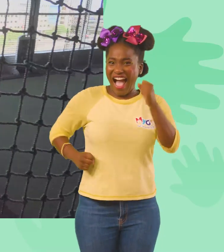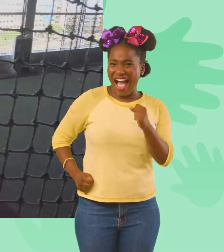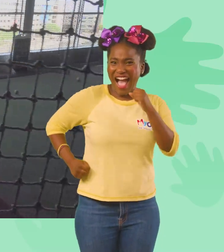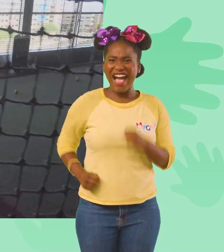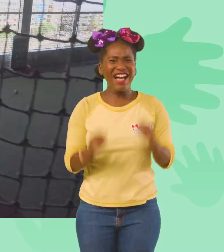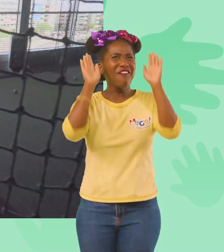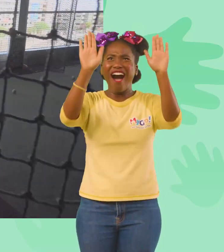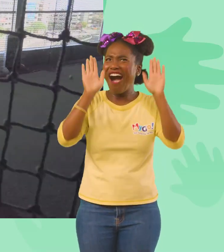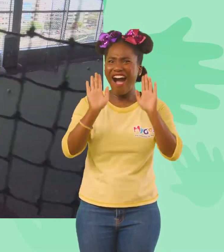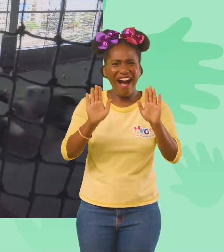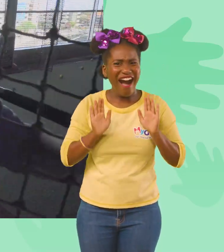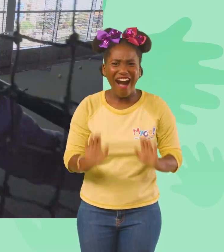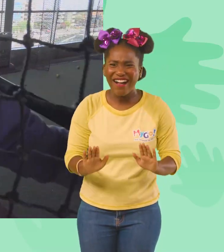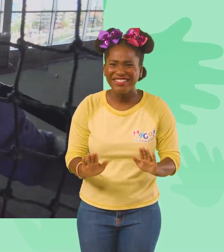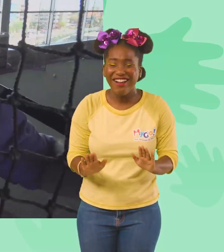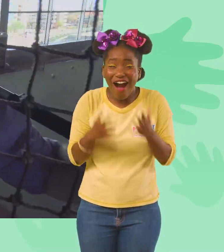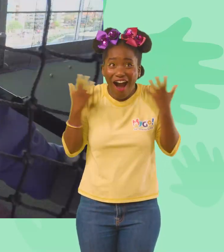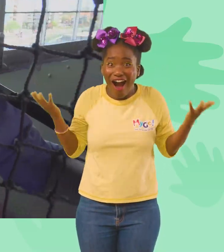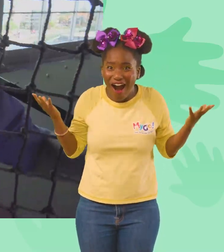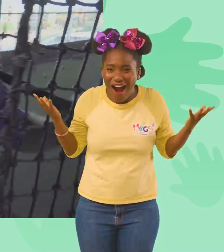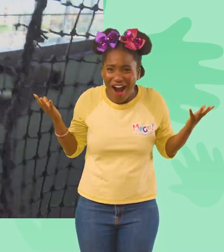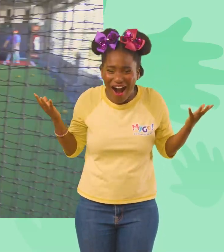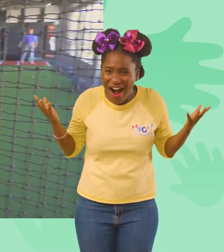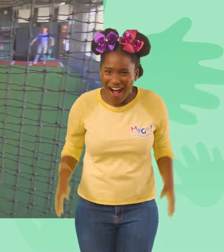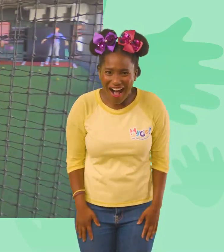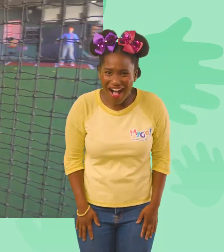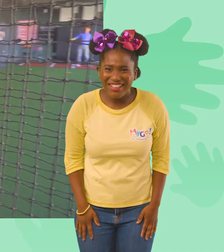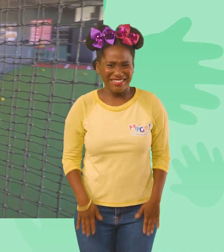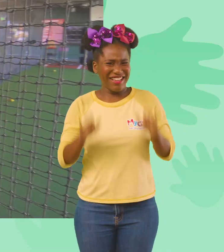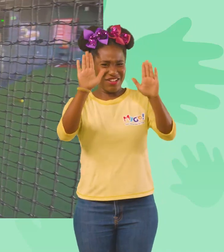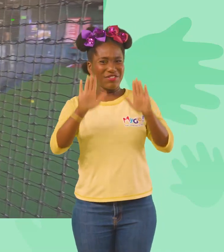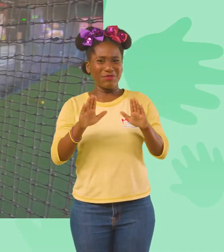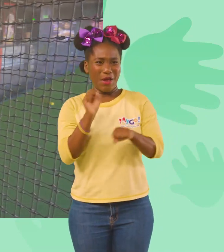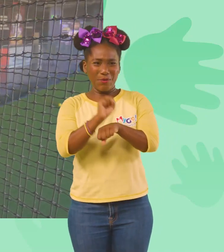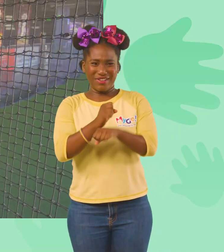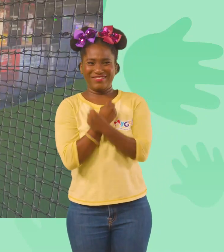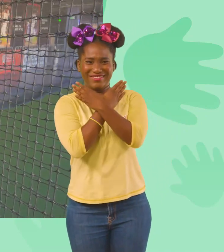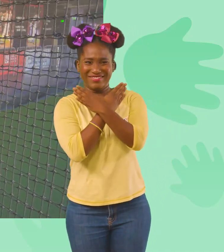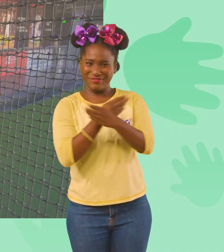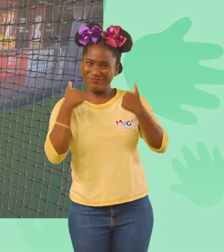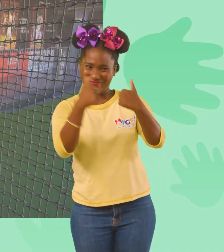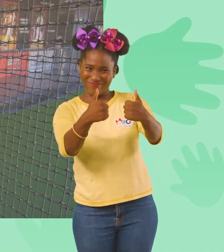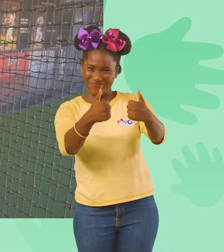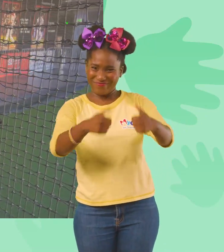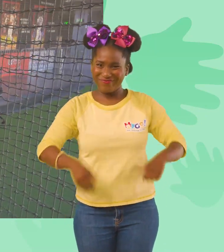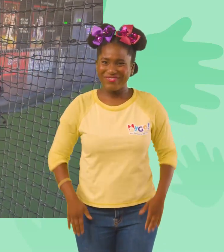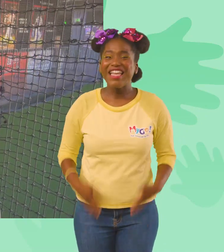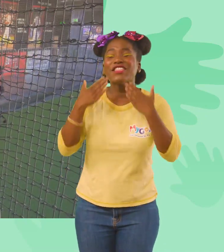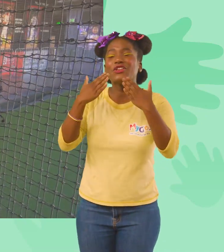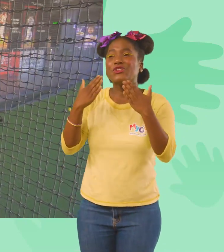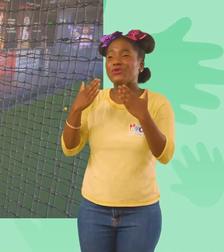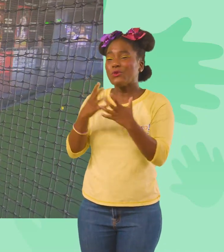Yeah, I get it! Whoa! That was awesome! Great job, Blippi. Yeah, thank you so